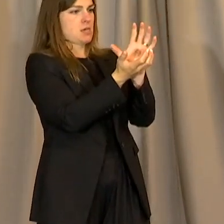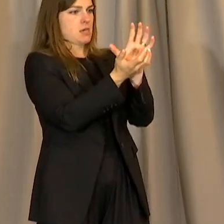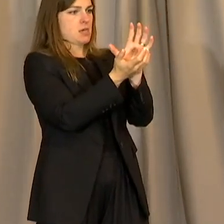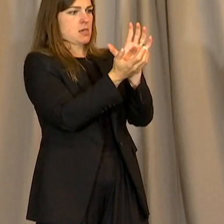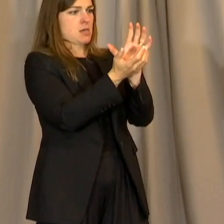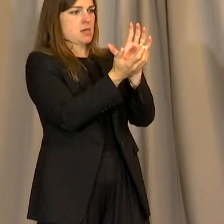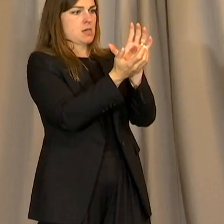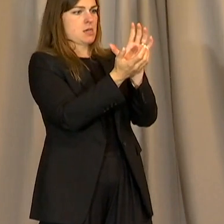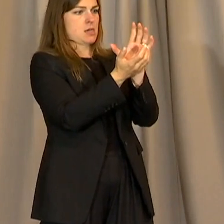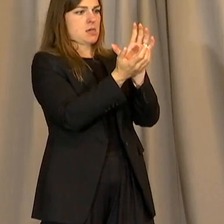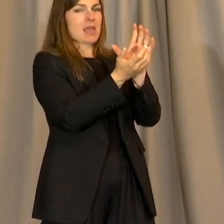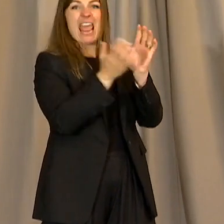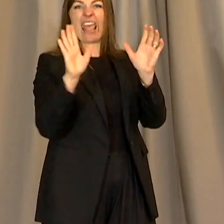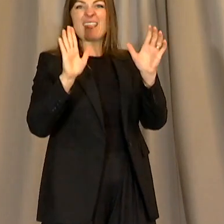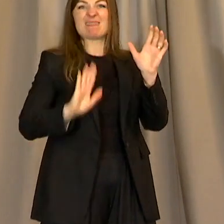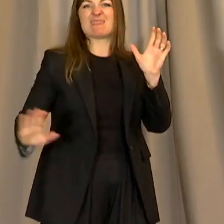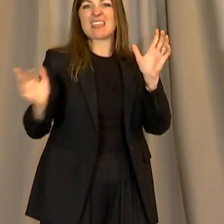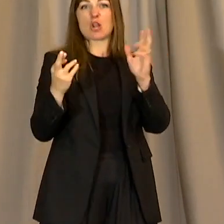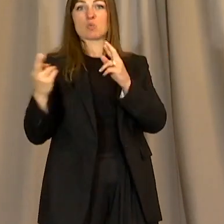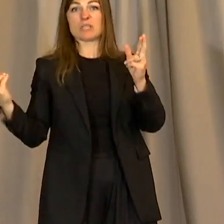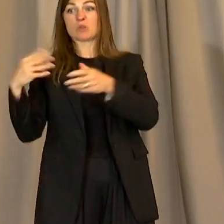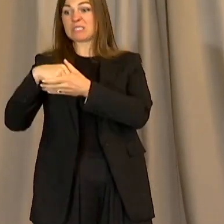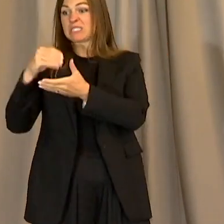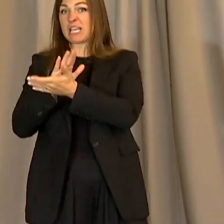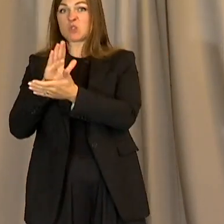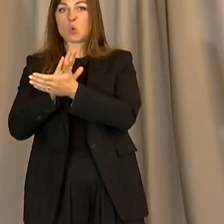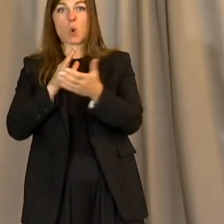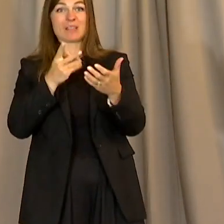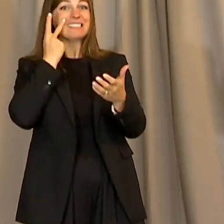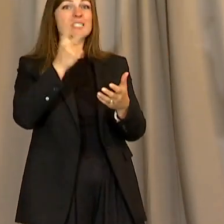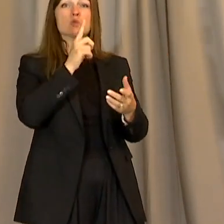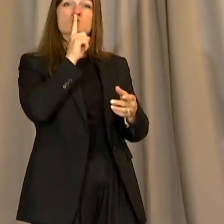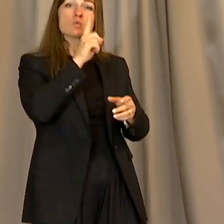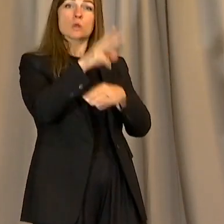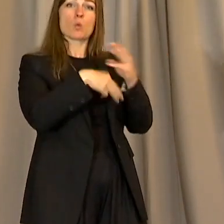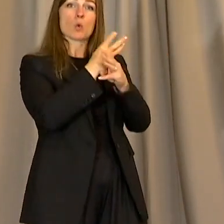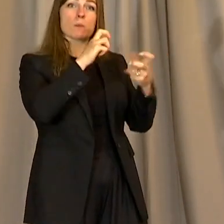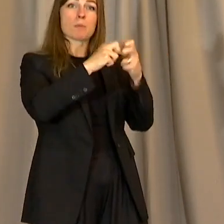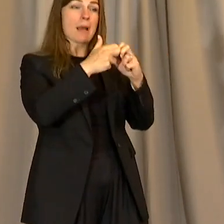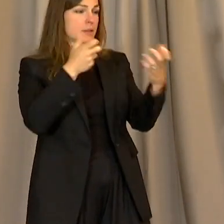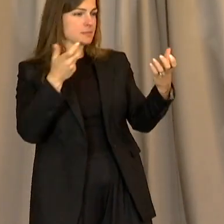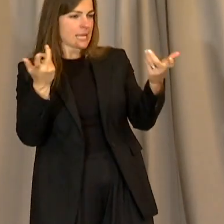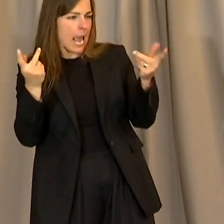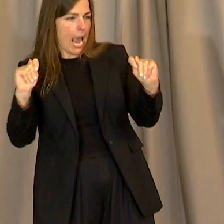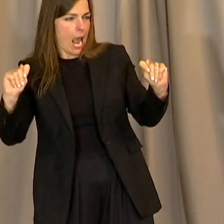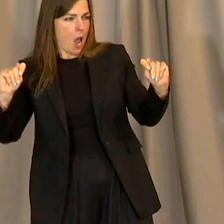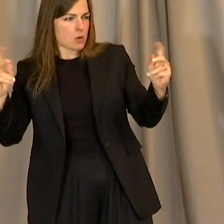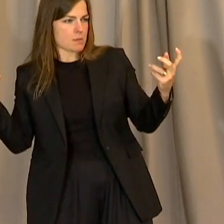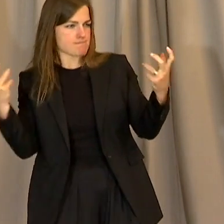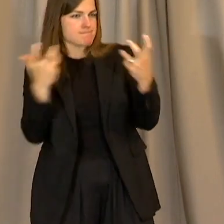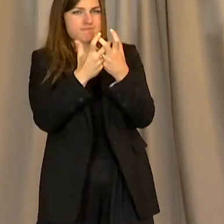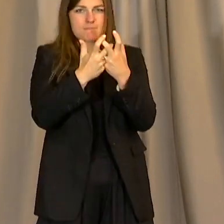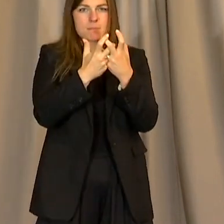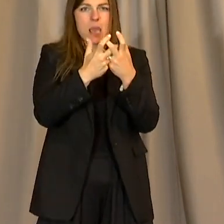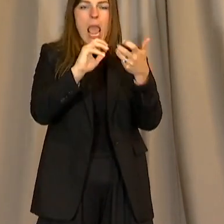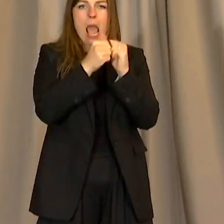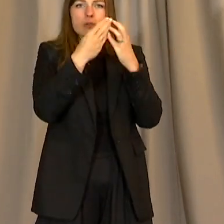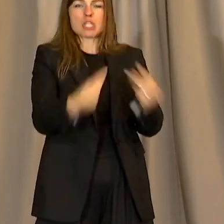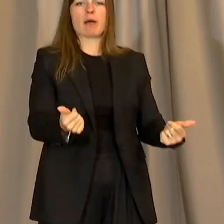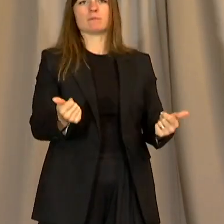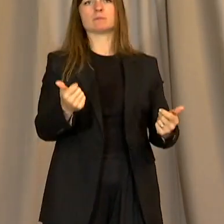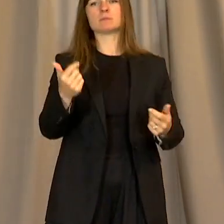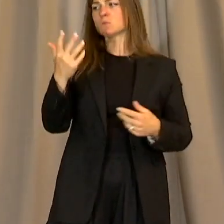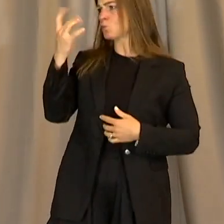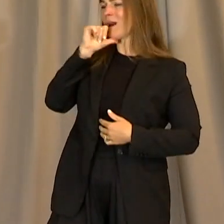leveraging their resources in that school to solve real world problems. Why can't we do that? They didn't go to an